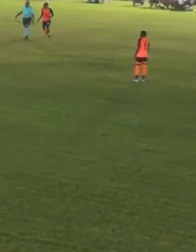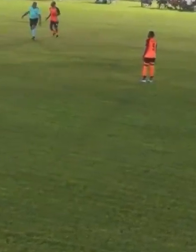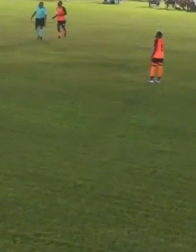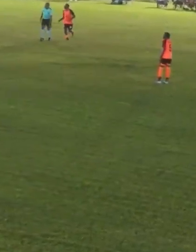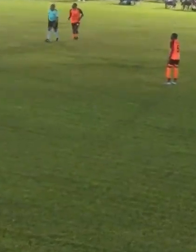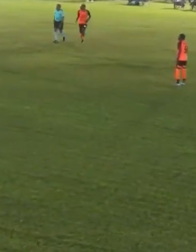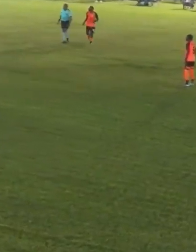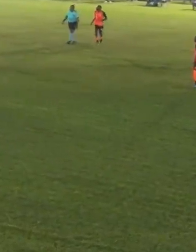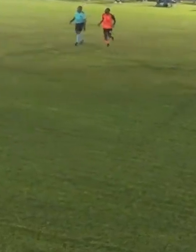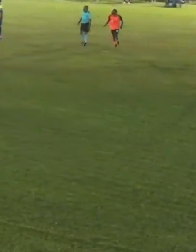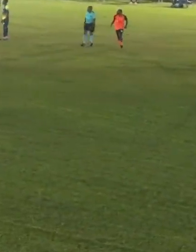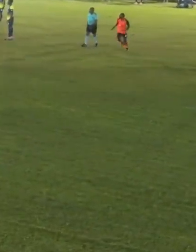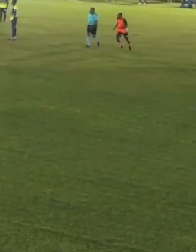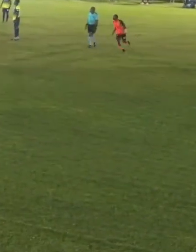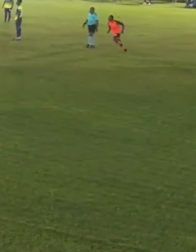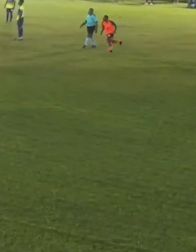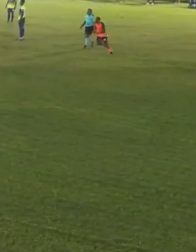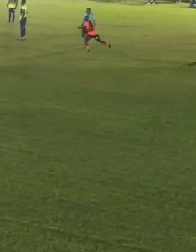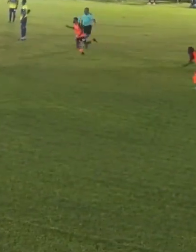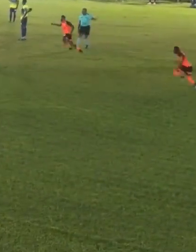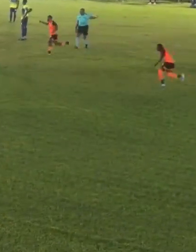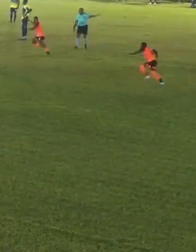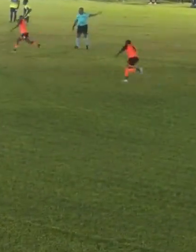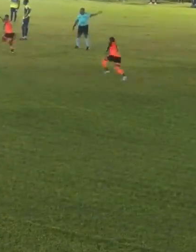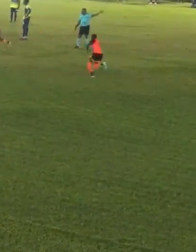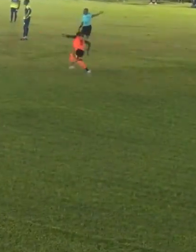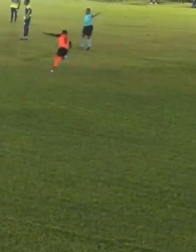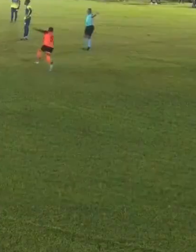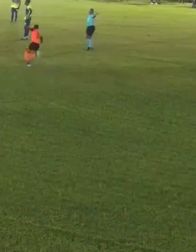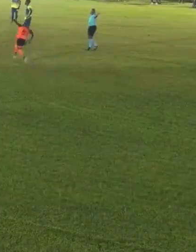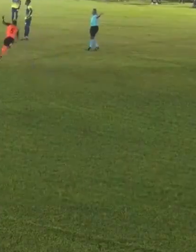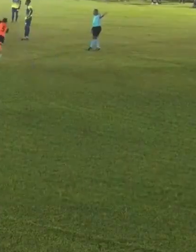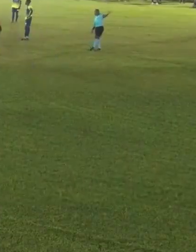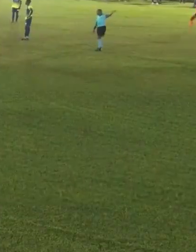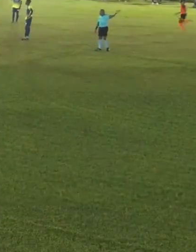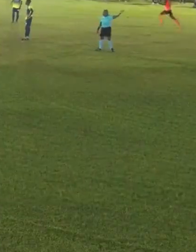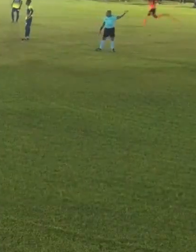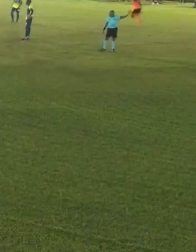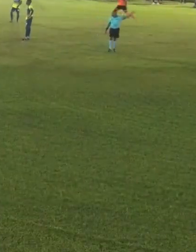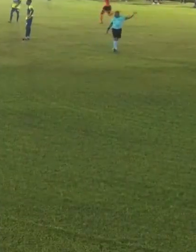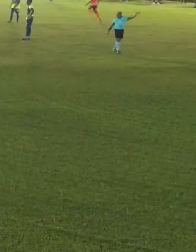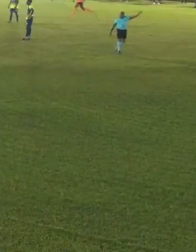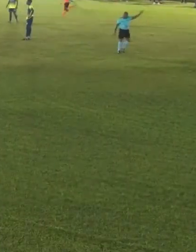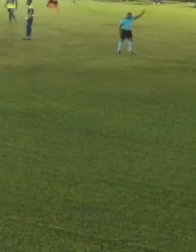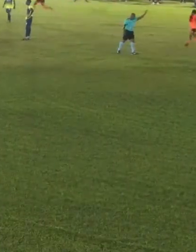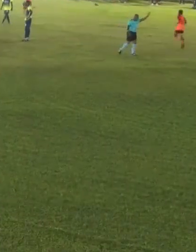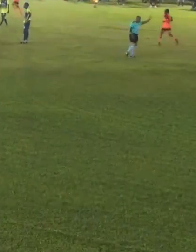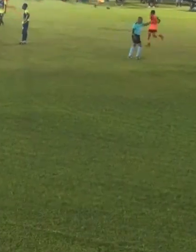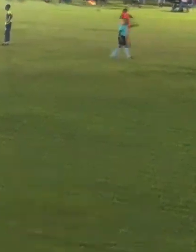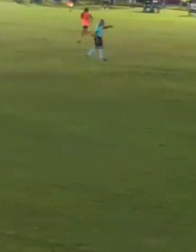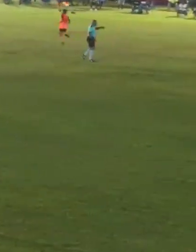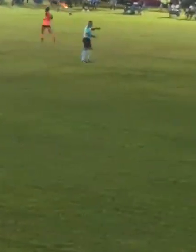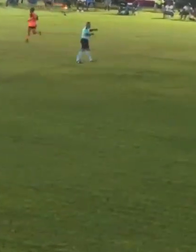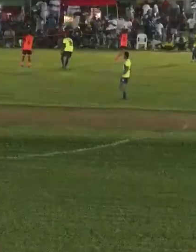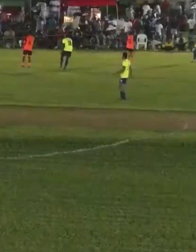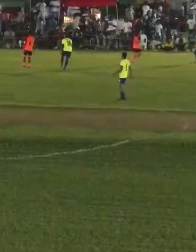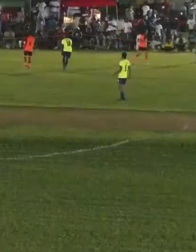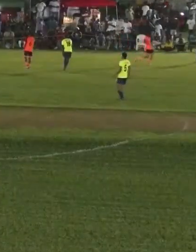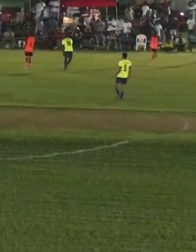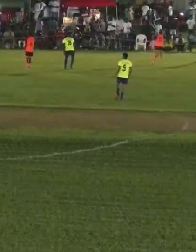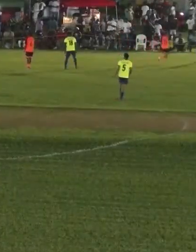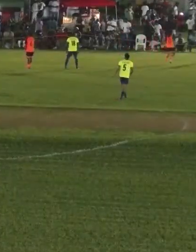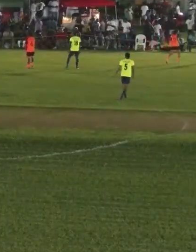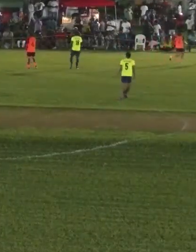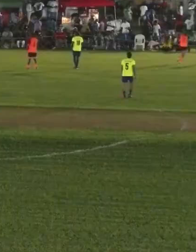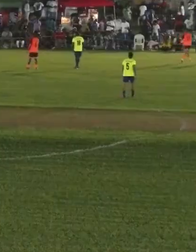trailing Deacons FC 1-0 before Honor Bradshaw made it 1-1 at halftime. Then the game winner and goal of the week